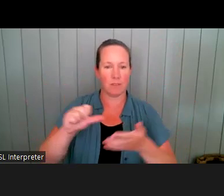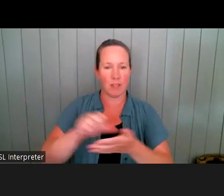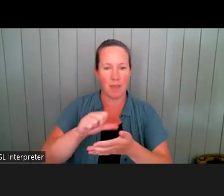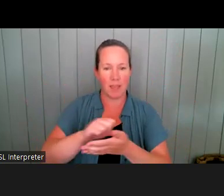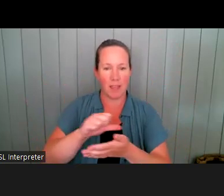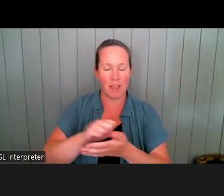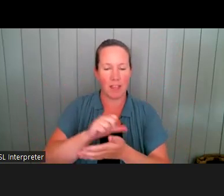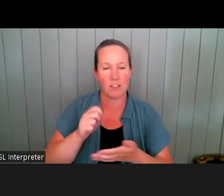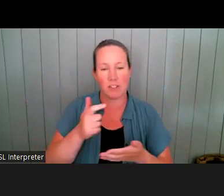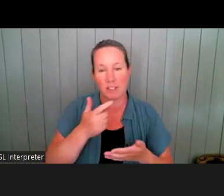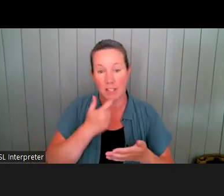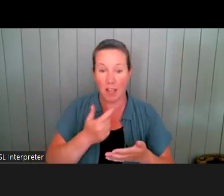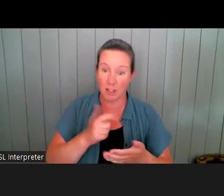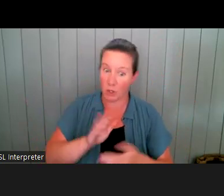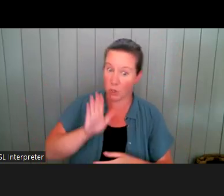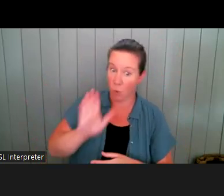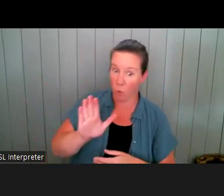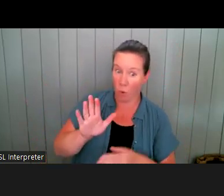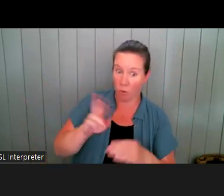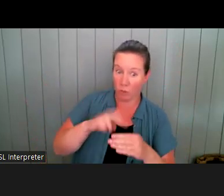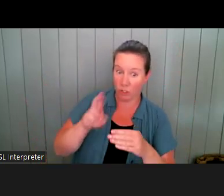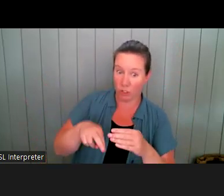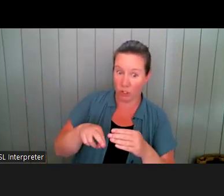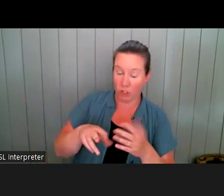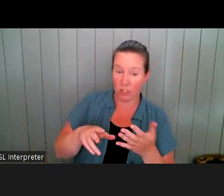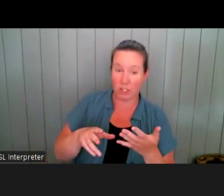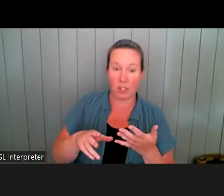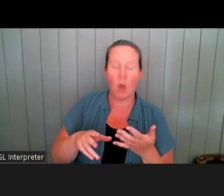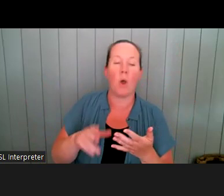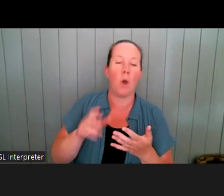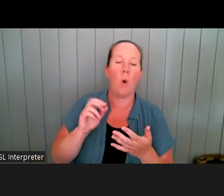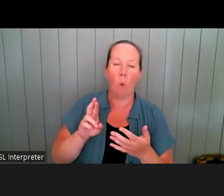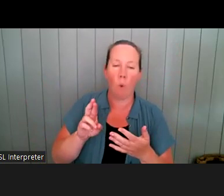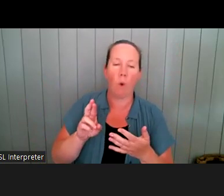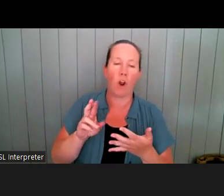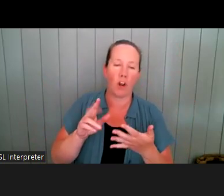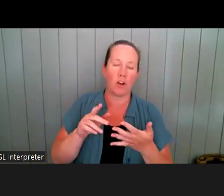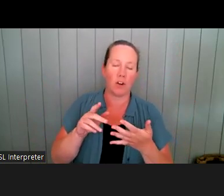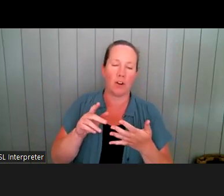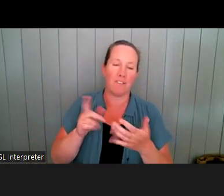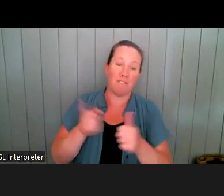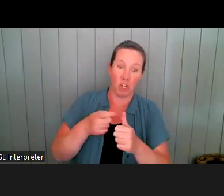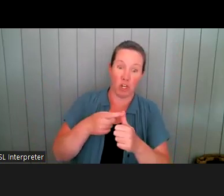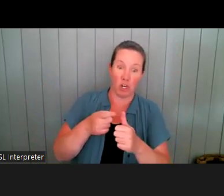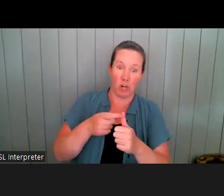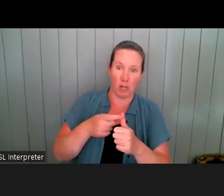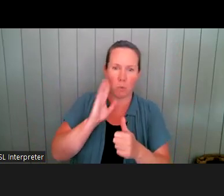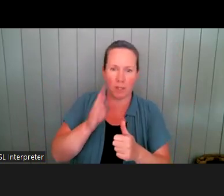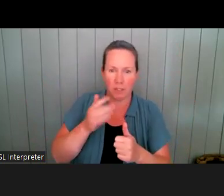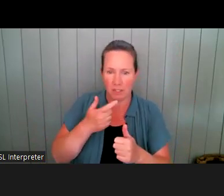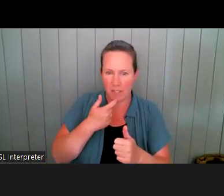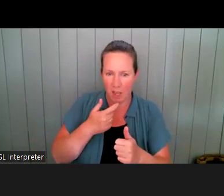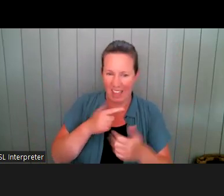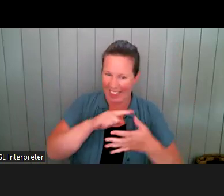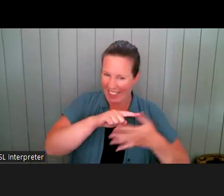you had these questions that you said unsure. Do you want to like answer these, or do you just want